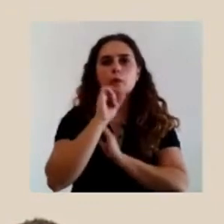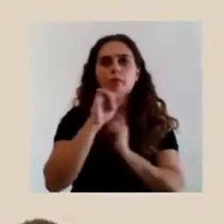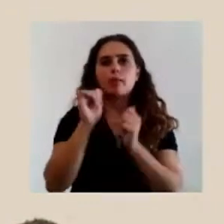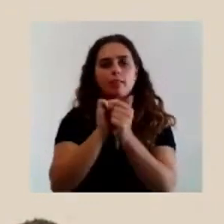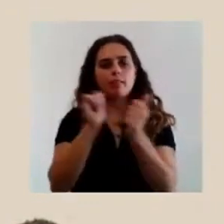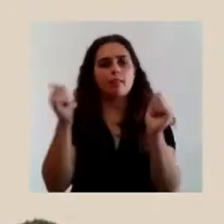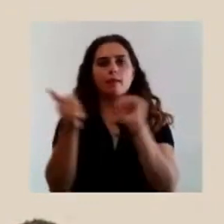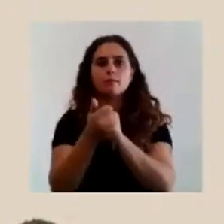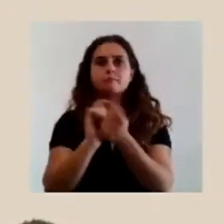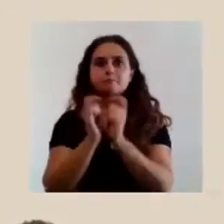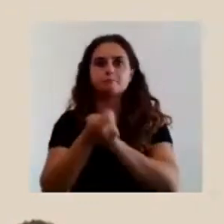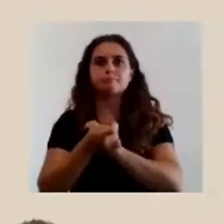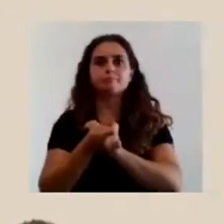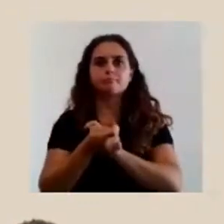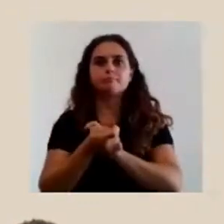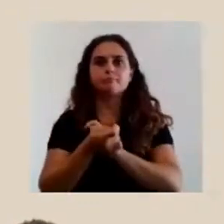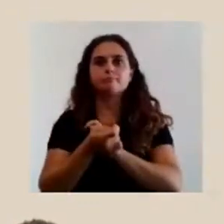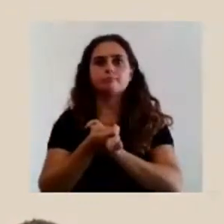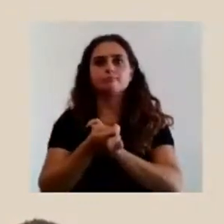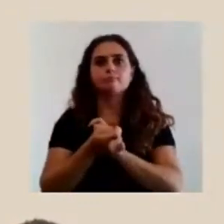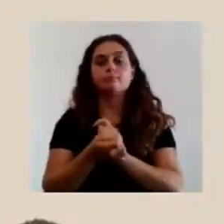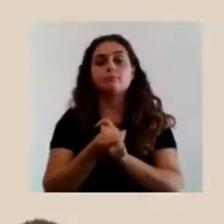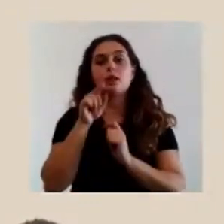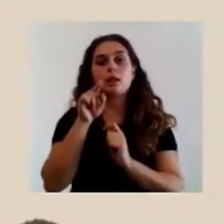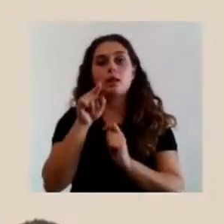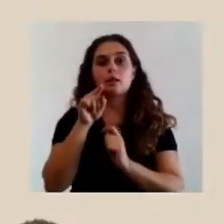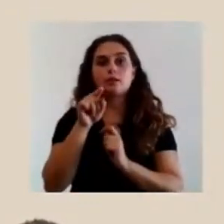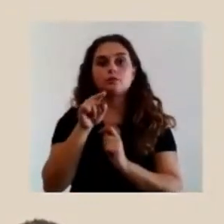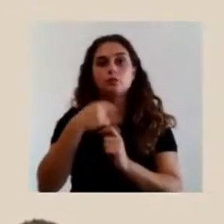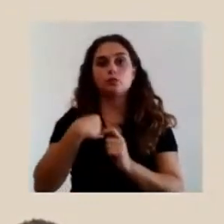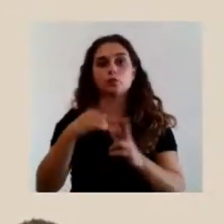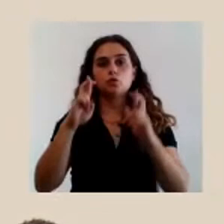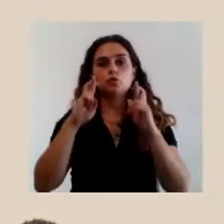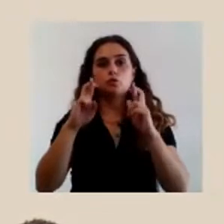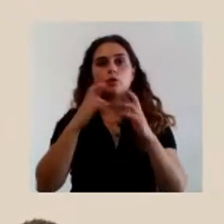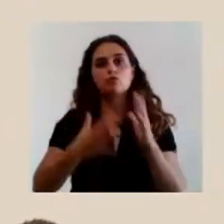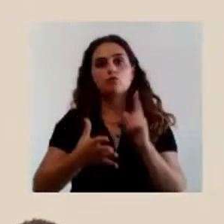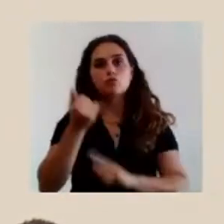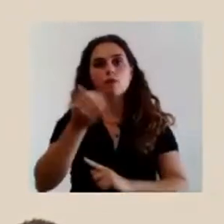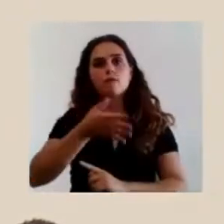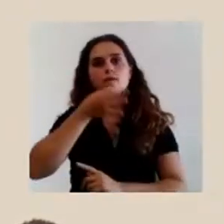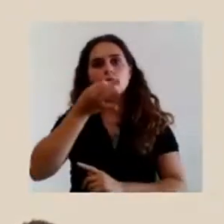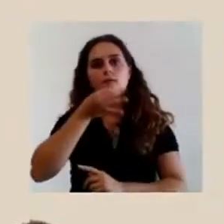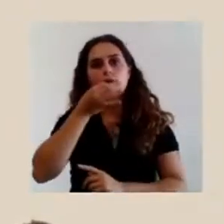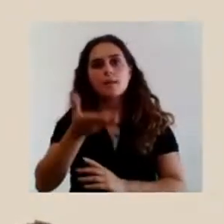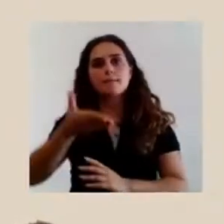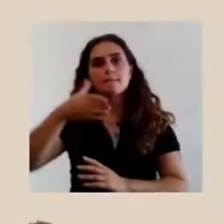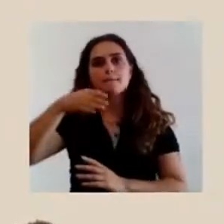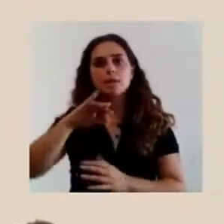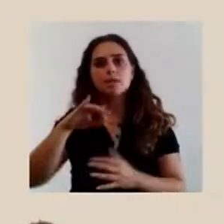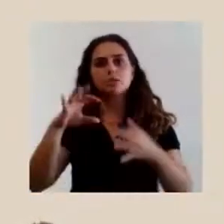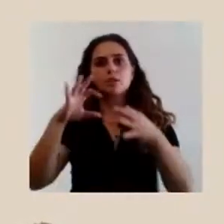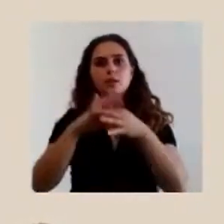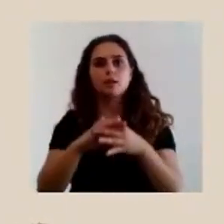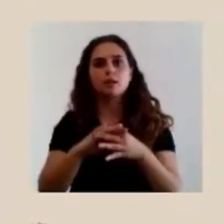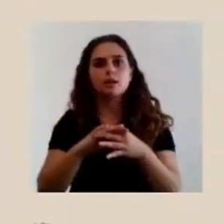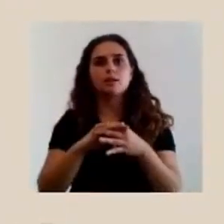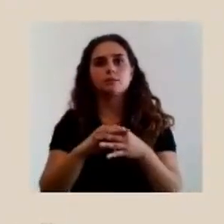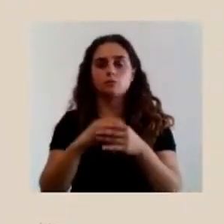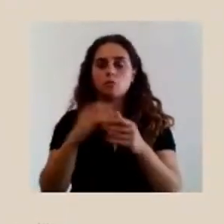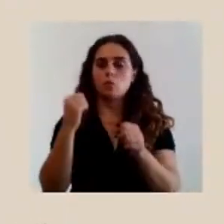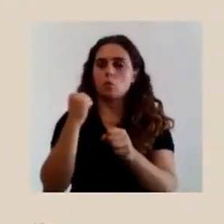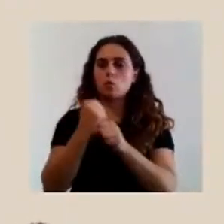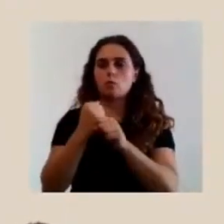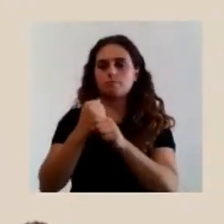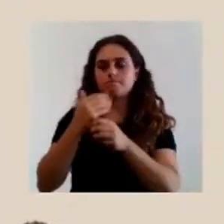adaptive changes. It is against this background that I wish to talk to you a bit more about the path